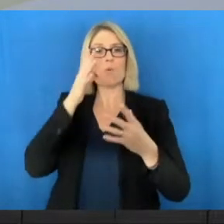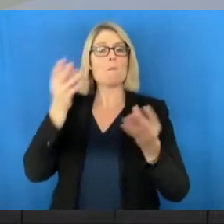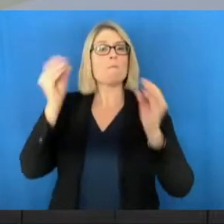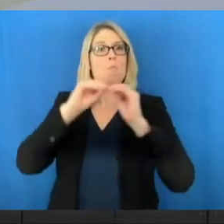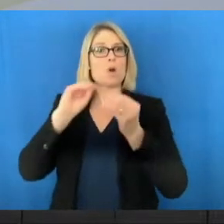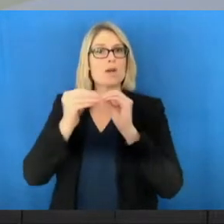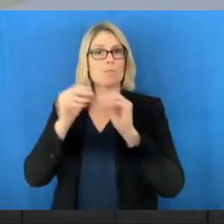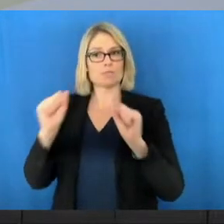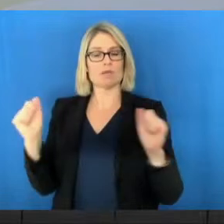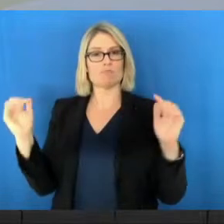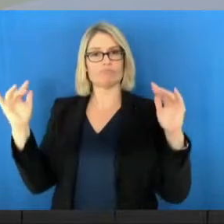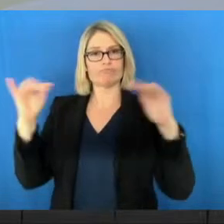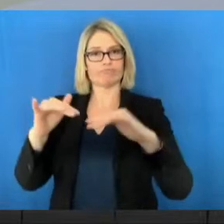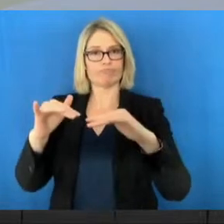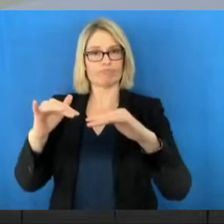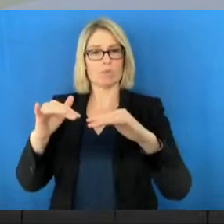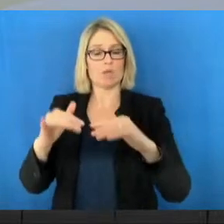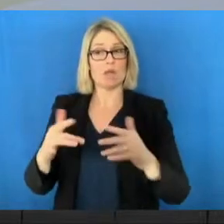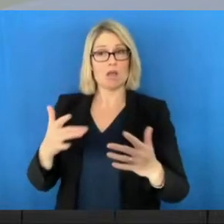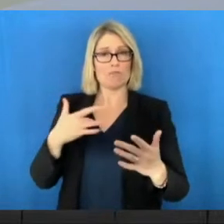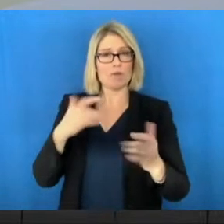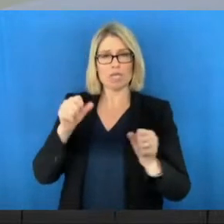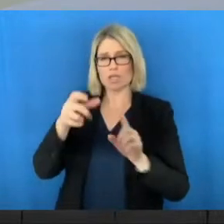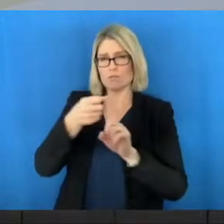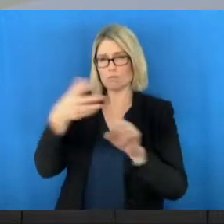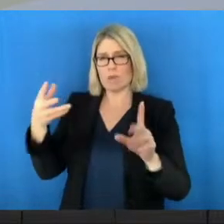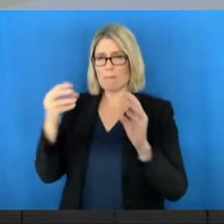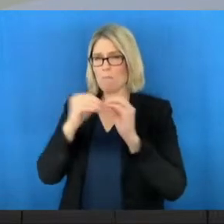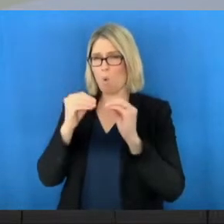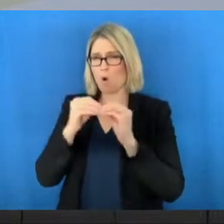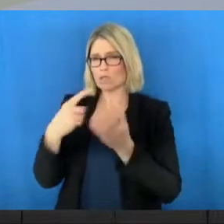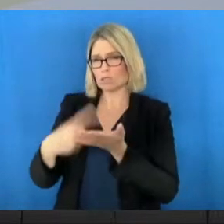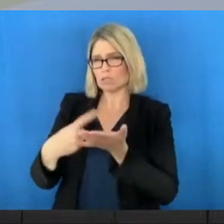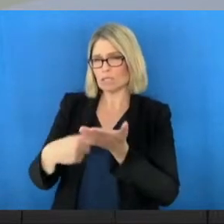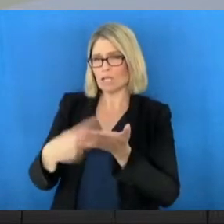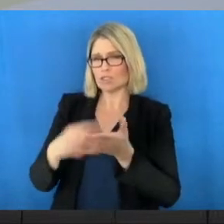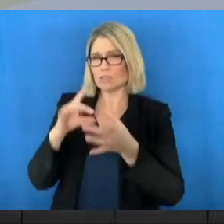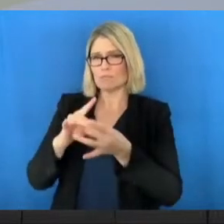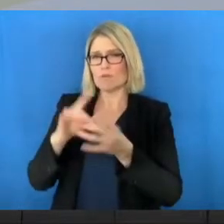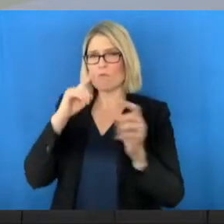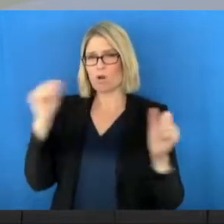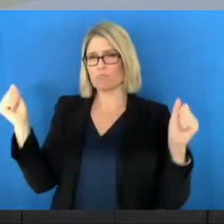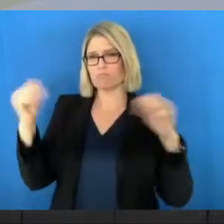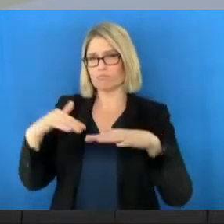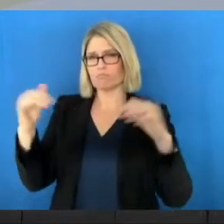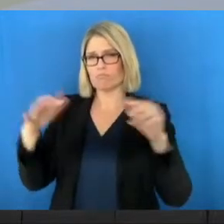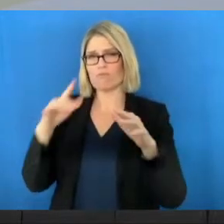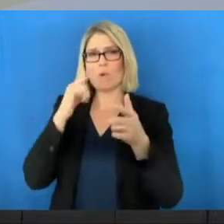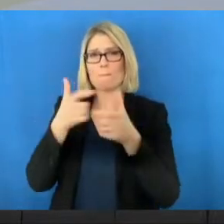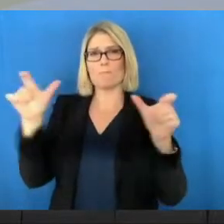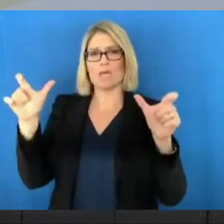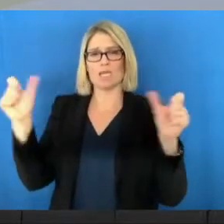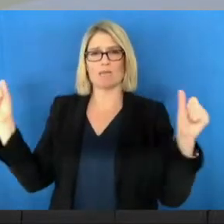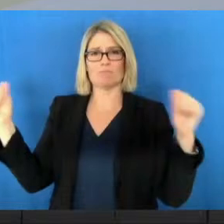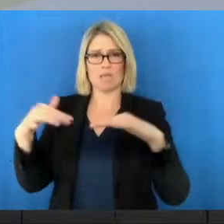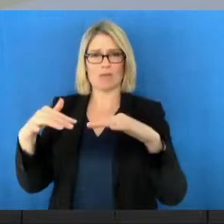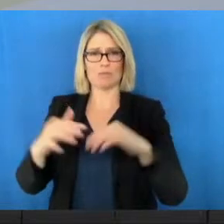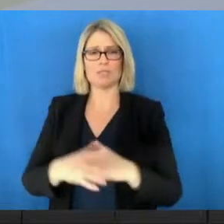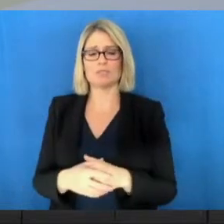Capitals. Are you able to possibly elaborate any more on that? Well, I think similar